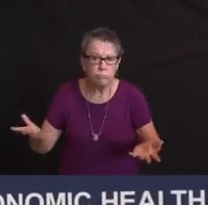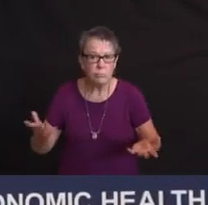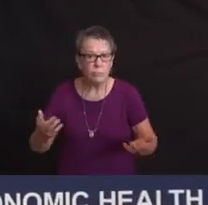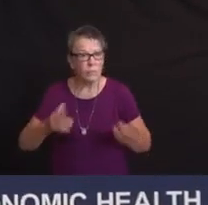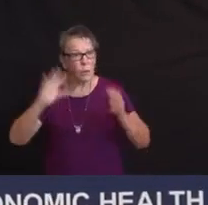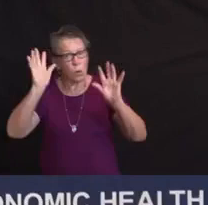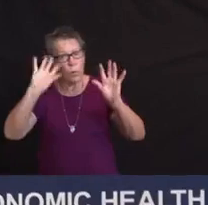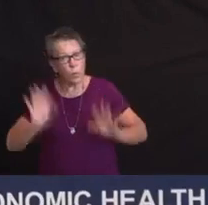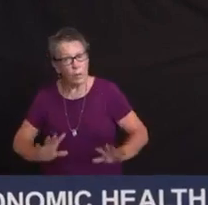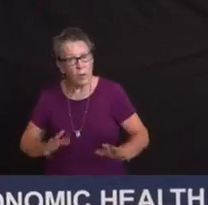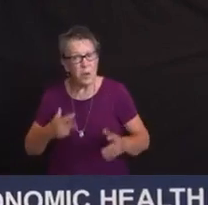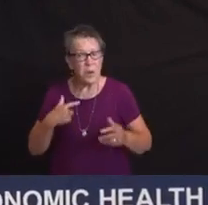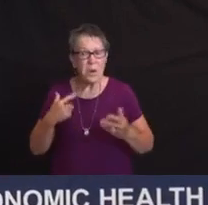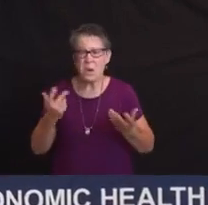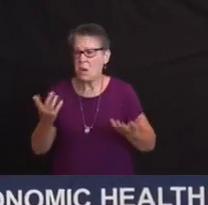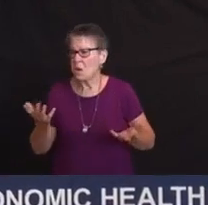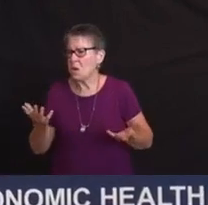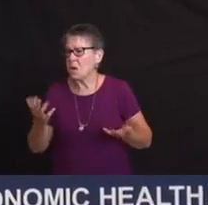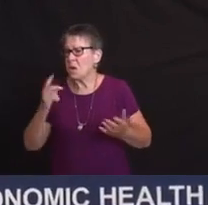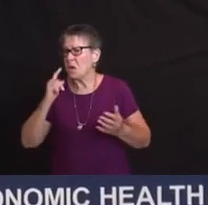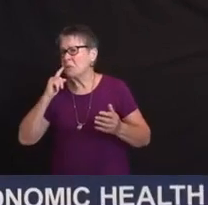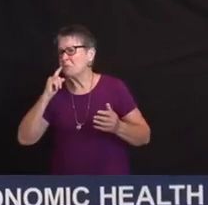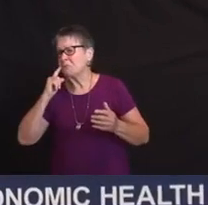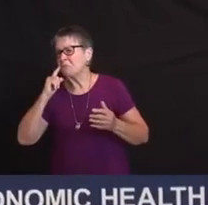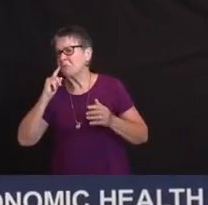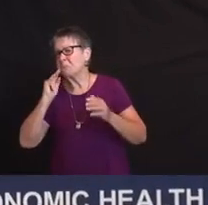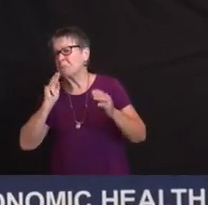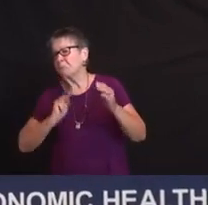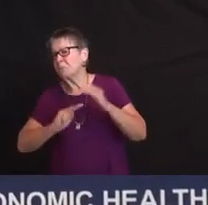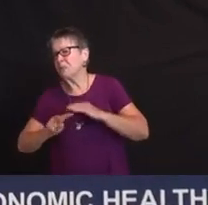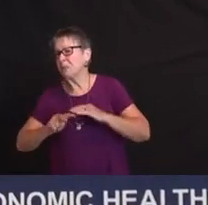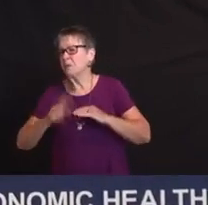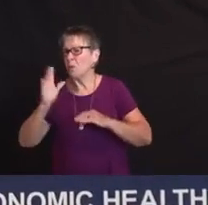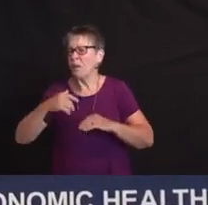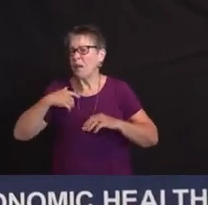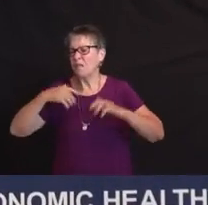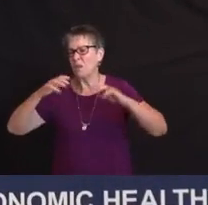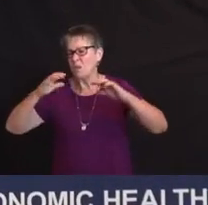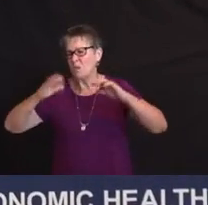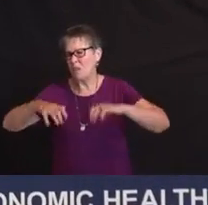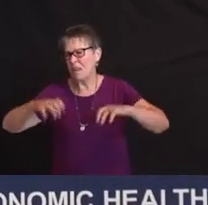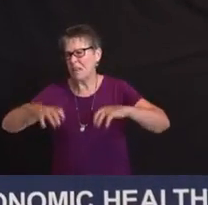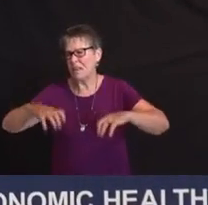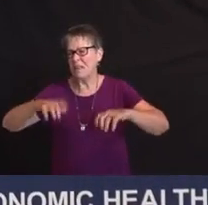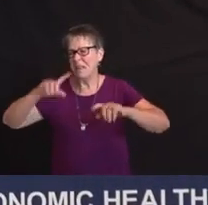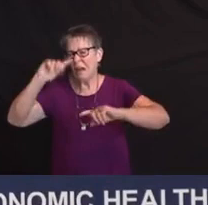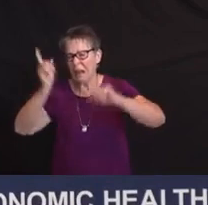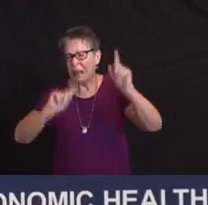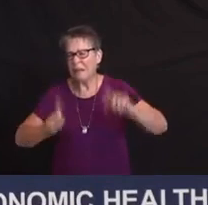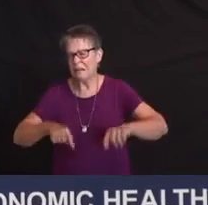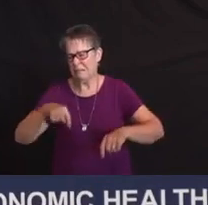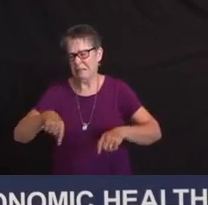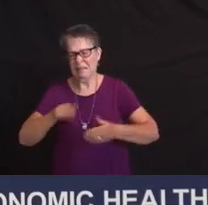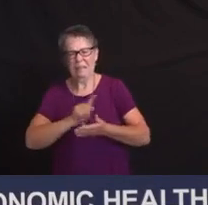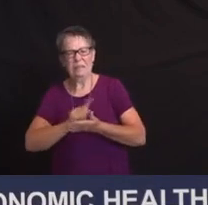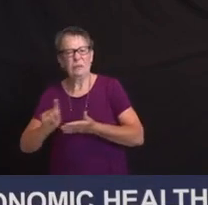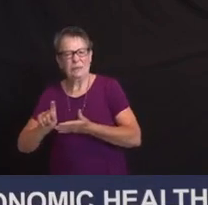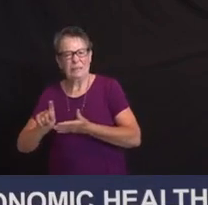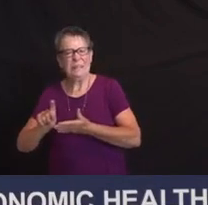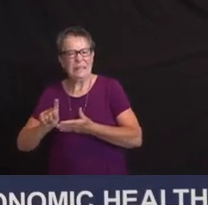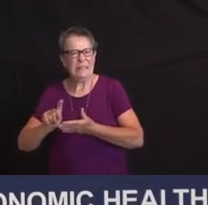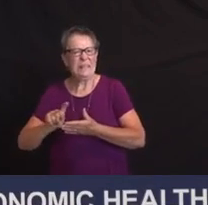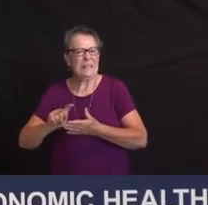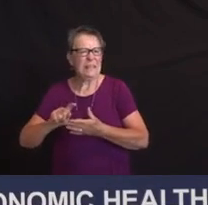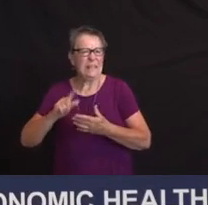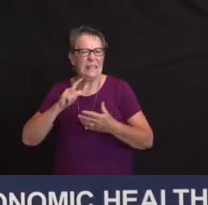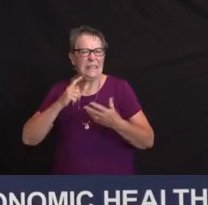expecting showers and thunderstorms this week, particularly in the afternoon and evening hours. There's also excessive heat and humidity expected